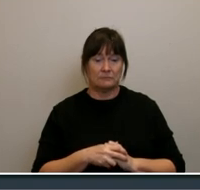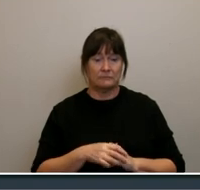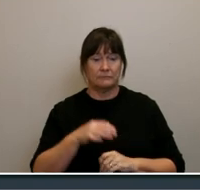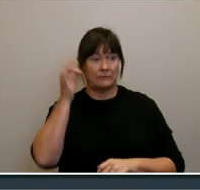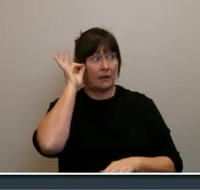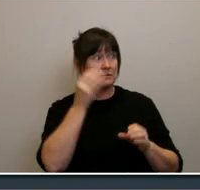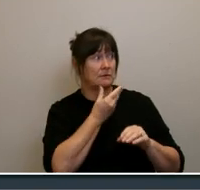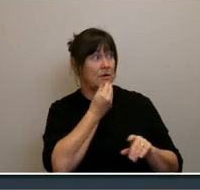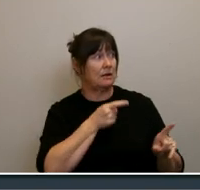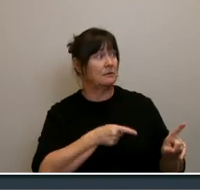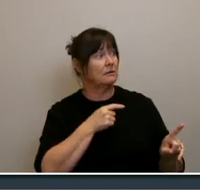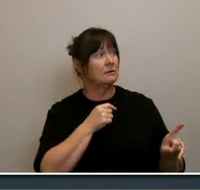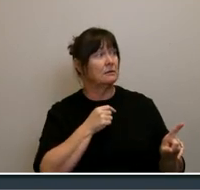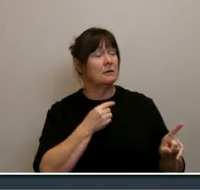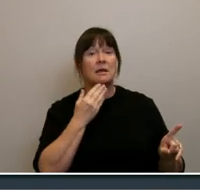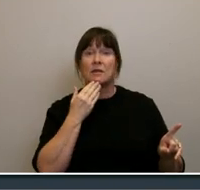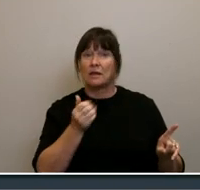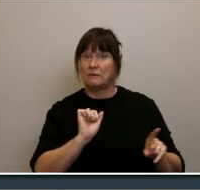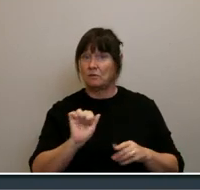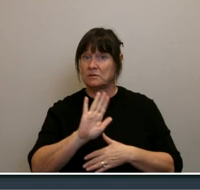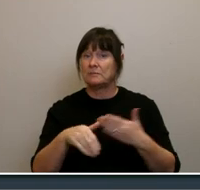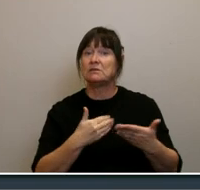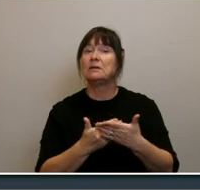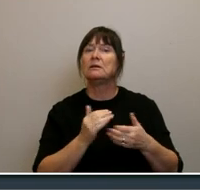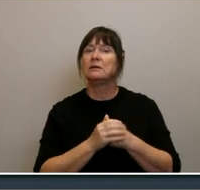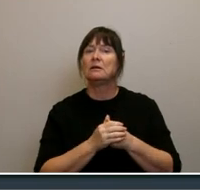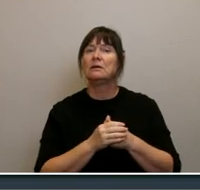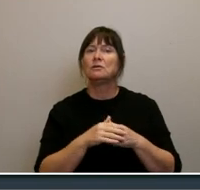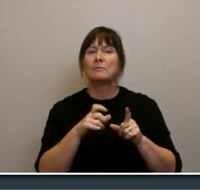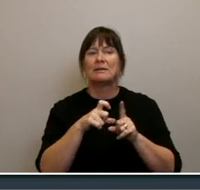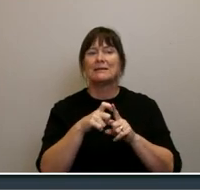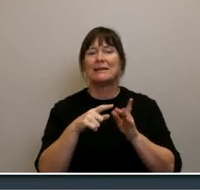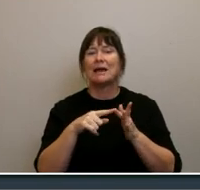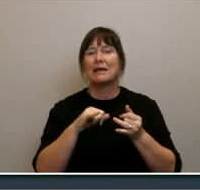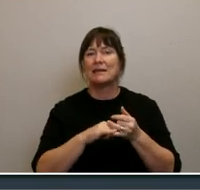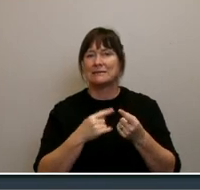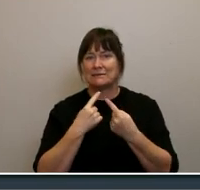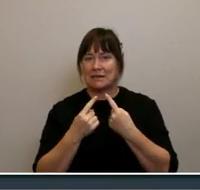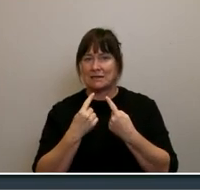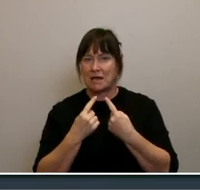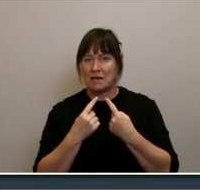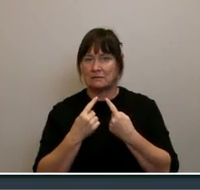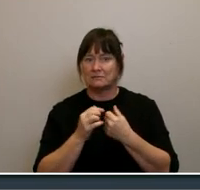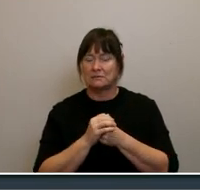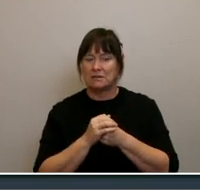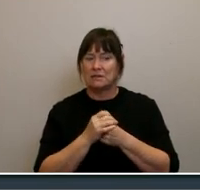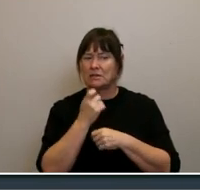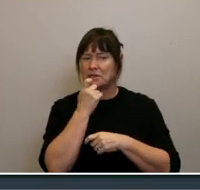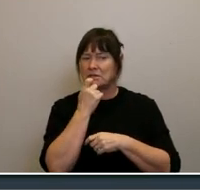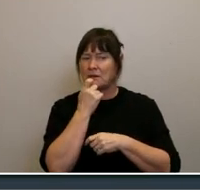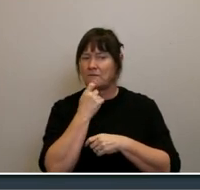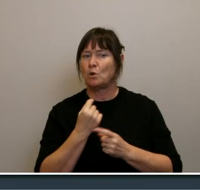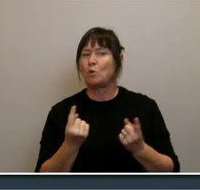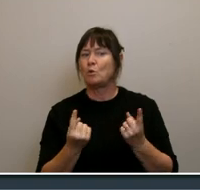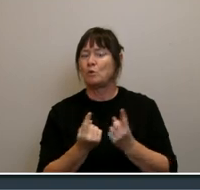Councillor Brown. Thank you for your submission, Richard. Just on the GIS data, I suppose there's a number of things that we're not quite,